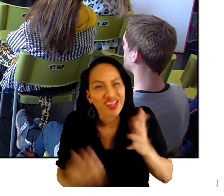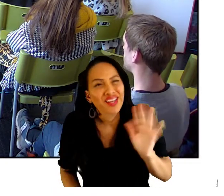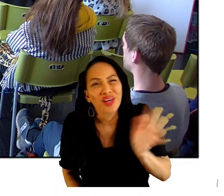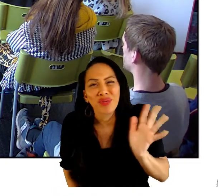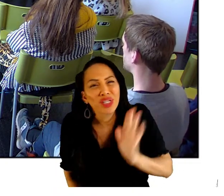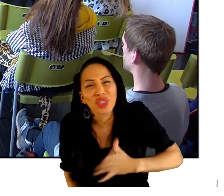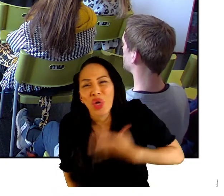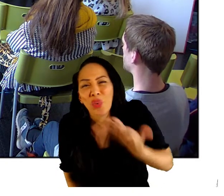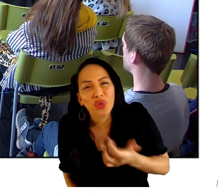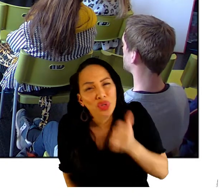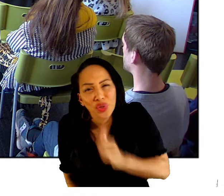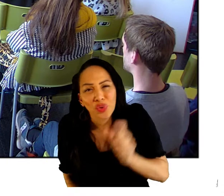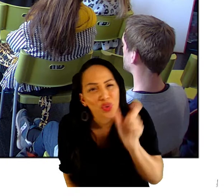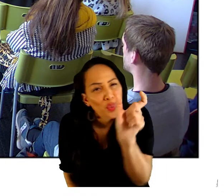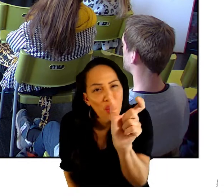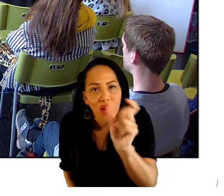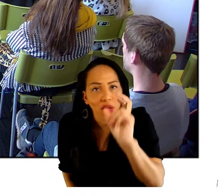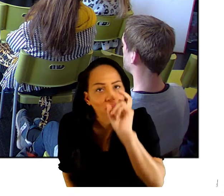pretend